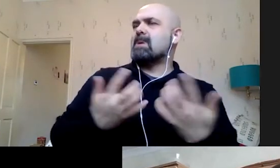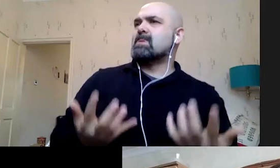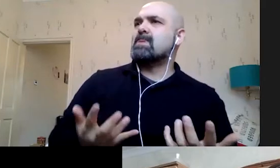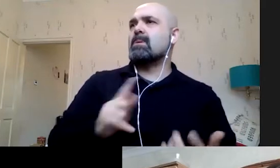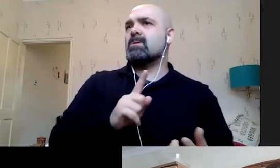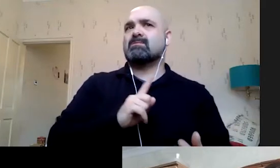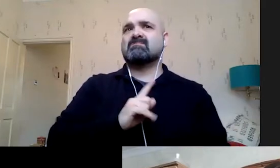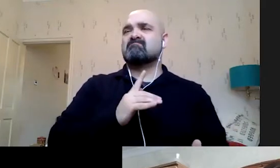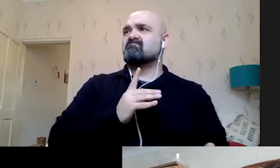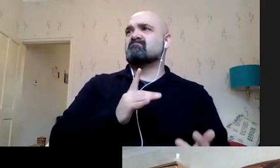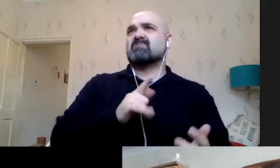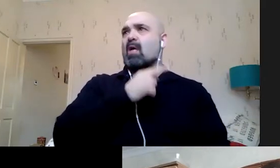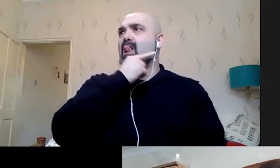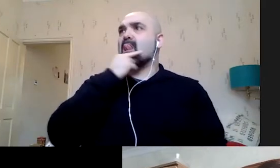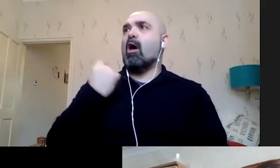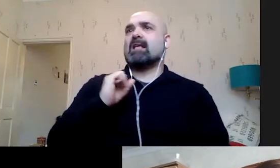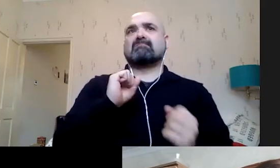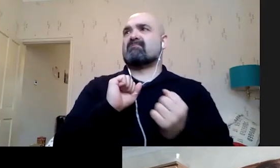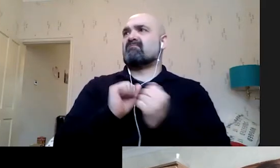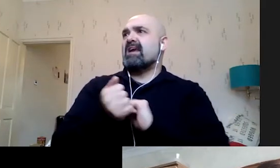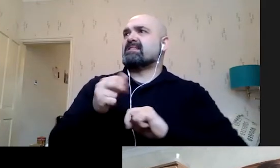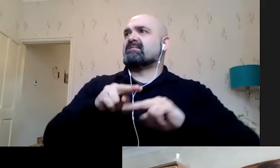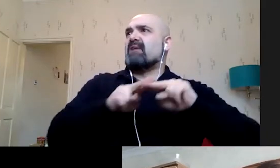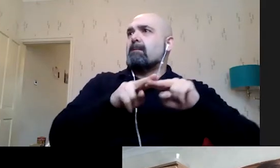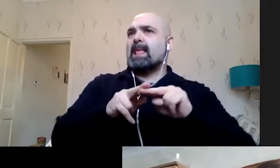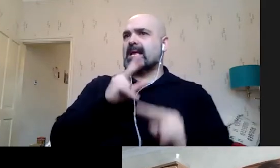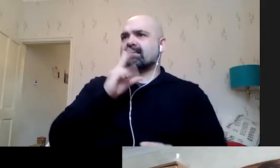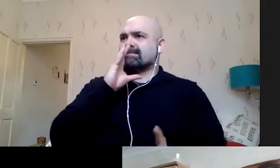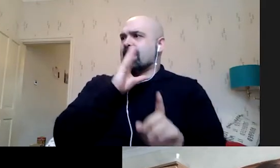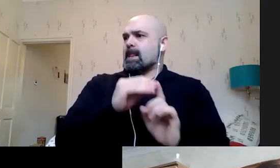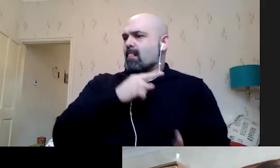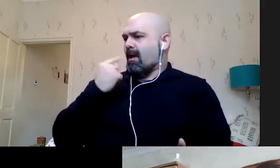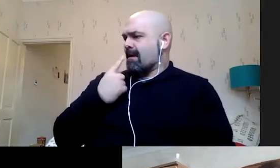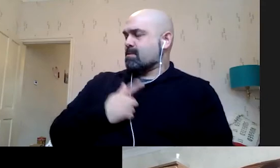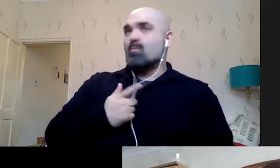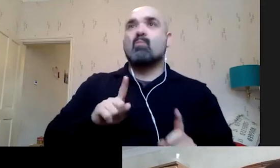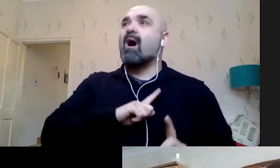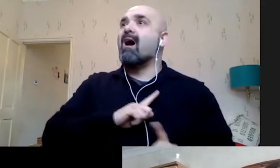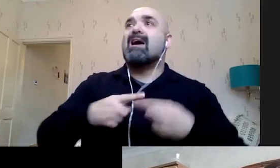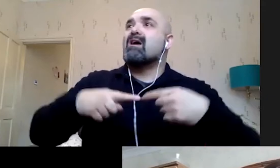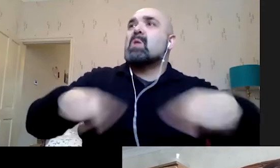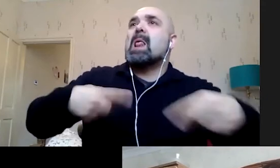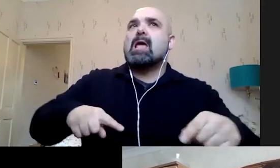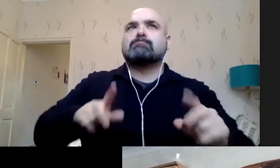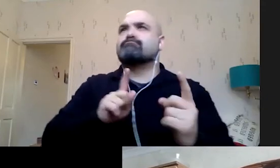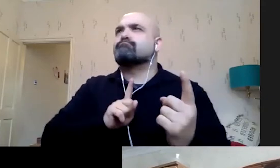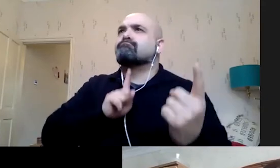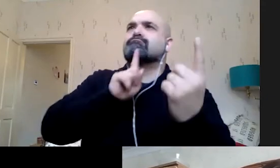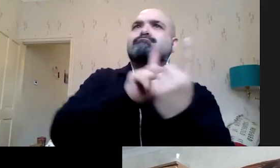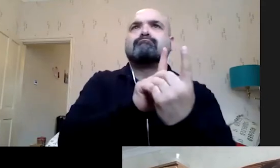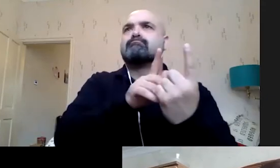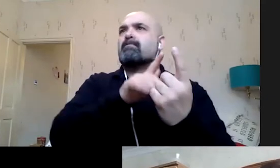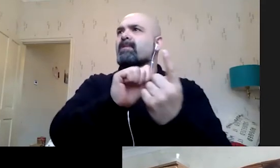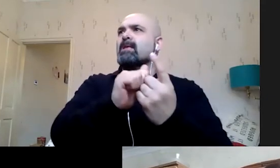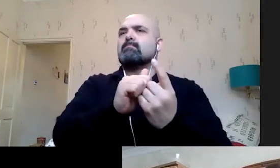know, lying effectively to their friends and family. And very often they were not allowed to see their loved ones in hospital